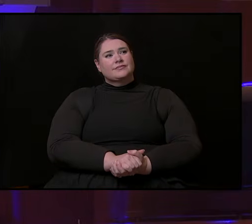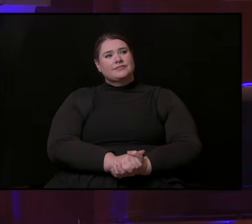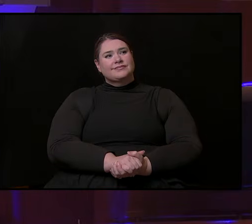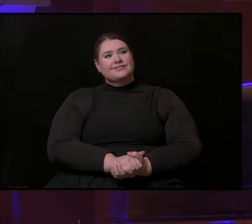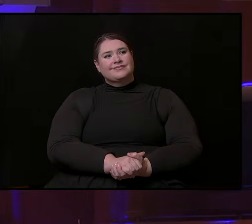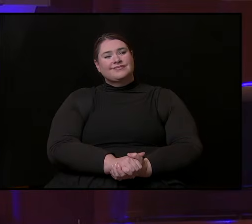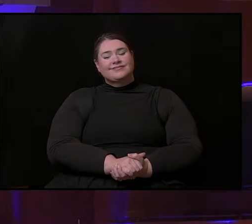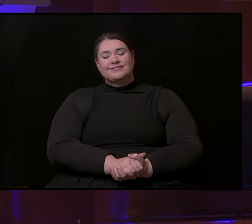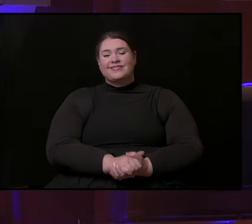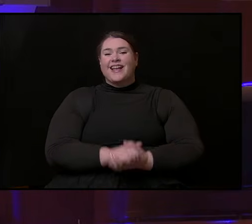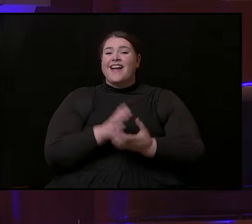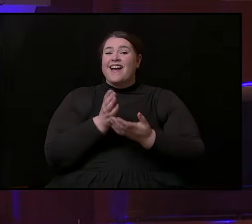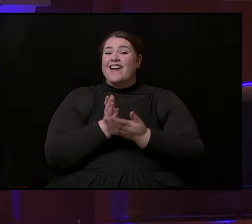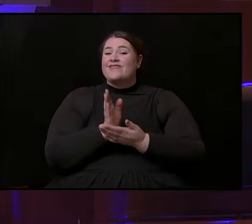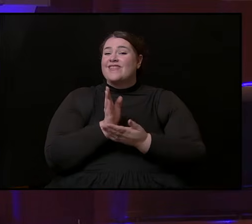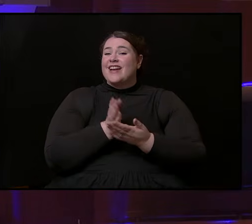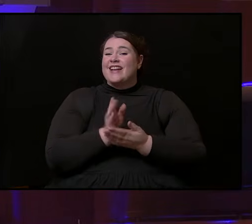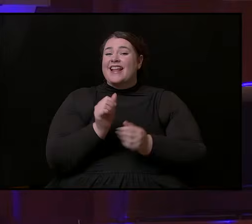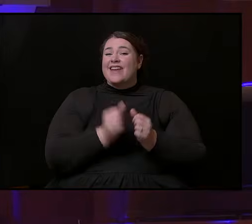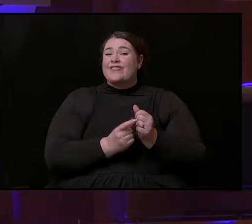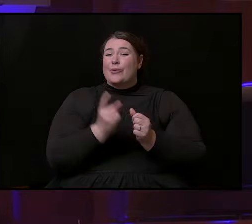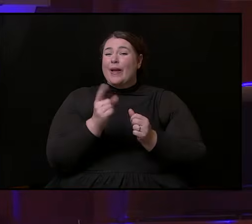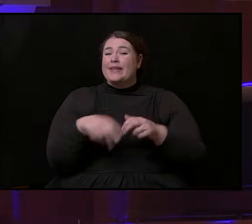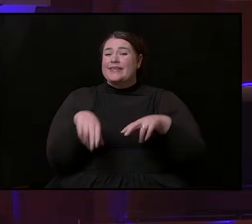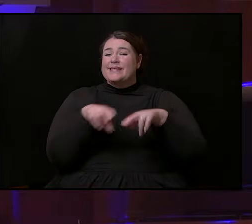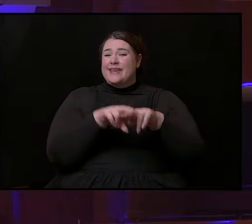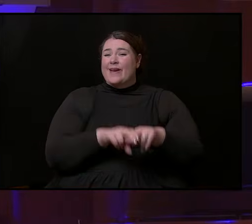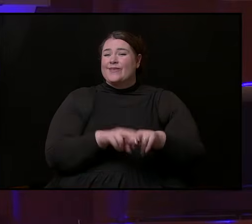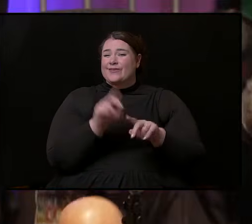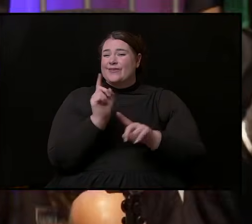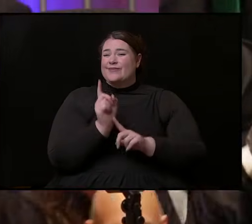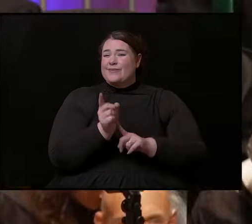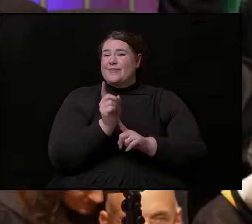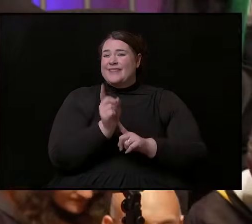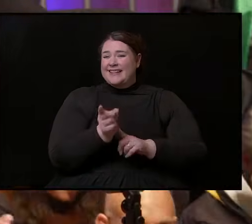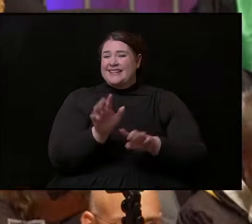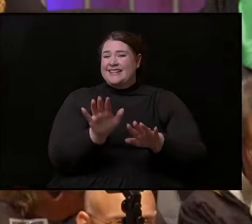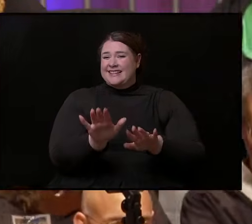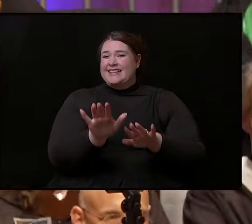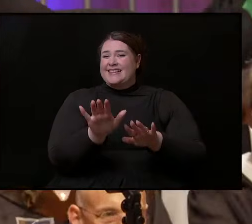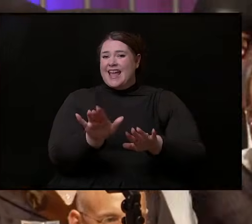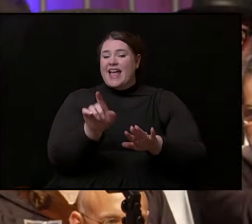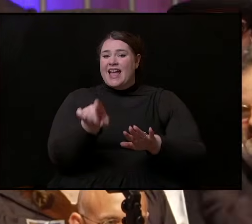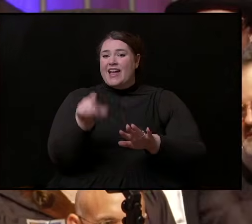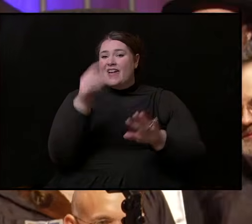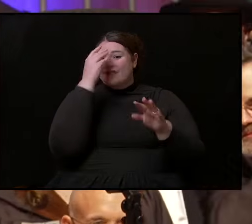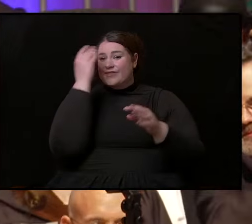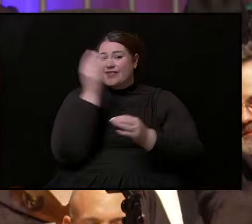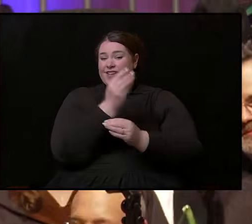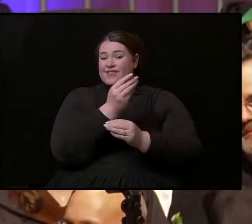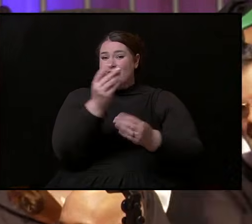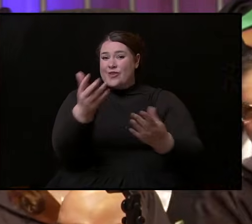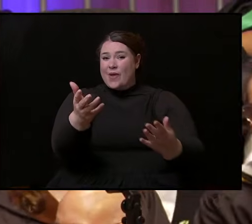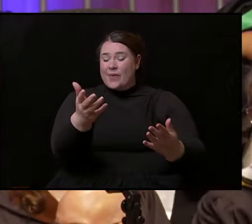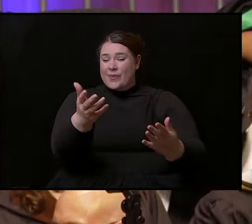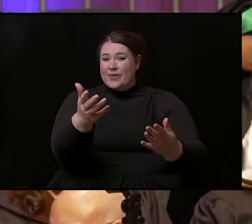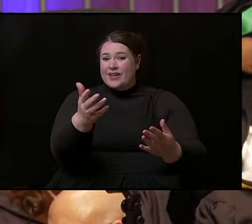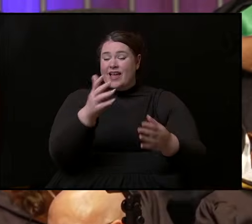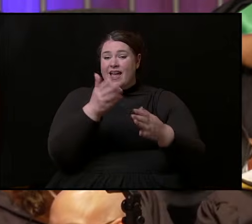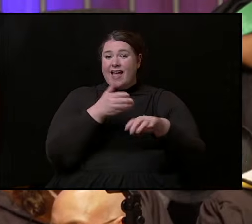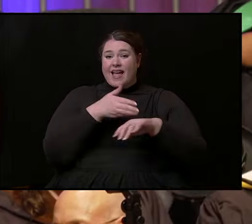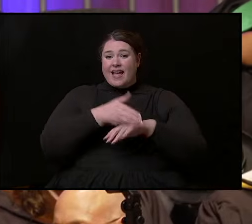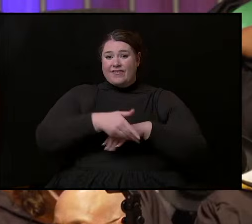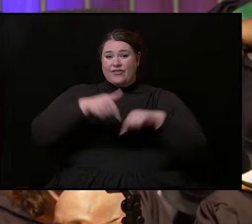All right, everybody have a seat for a minute. I have to let everybody know that following